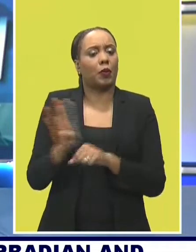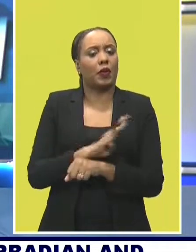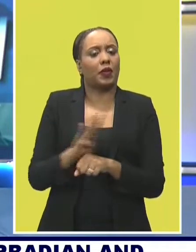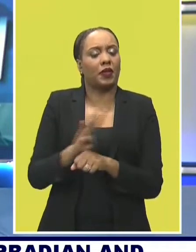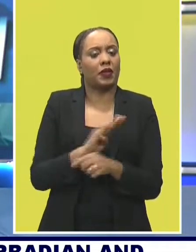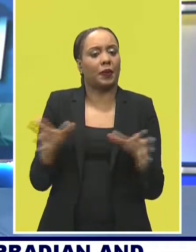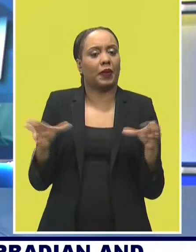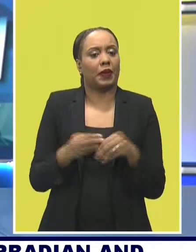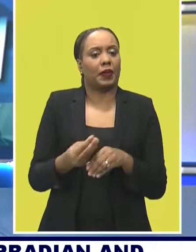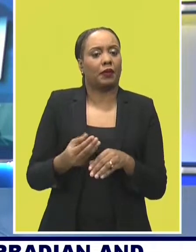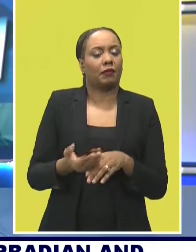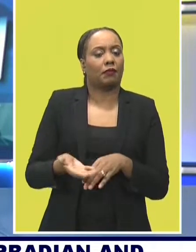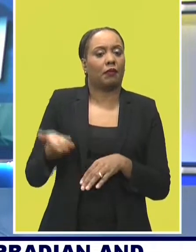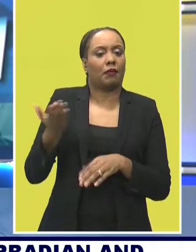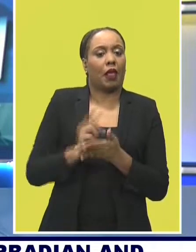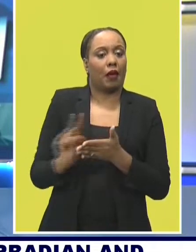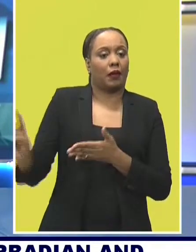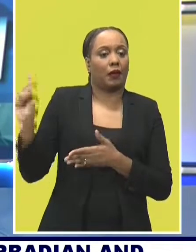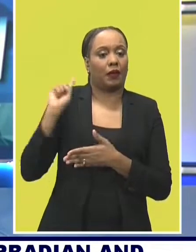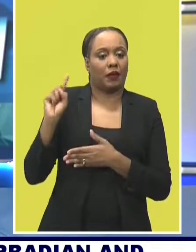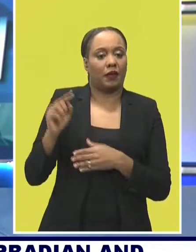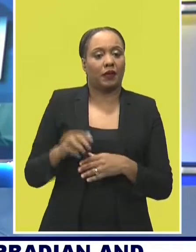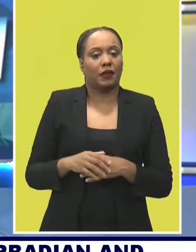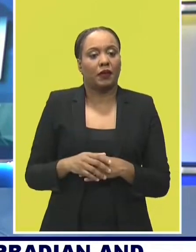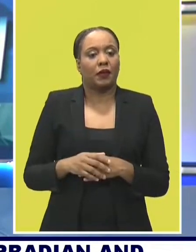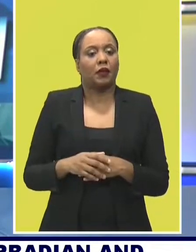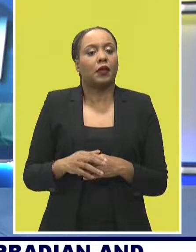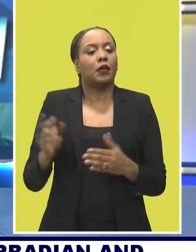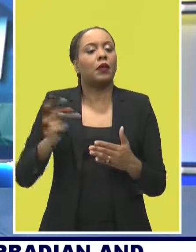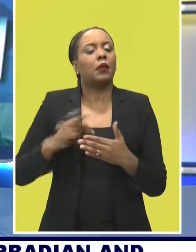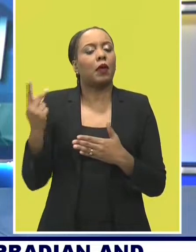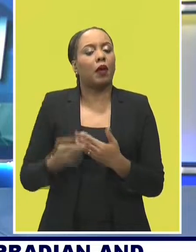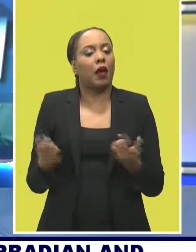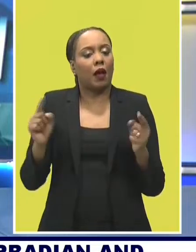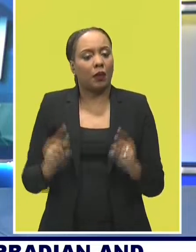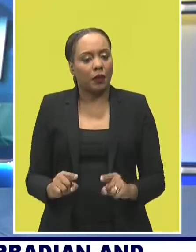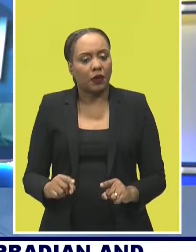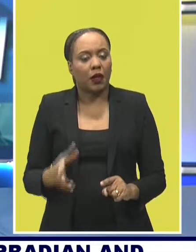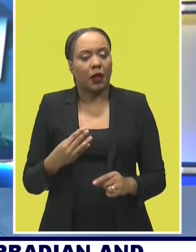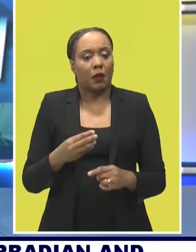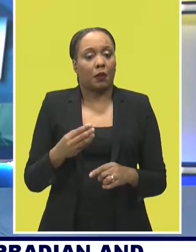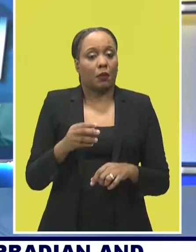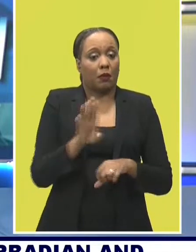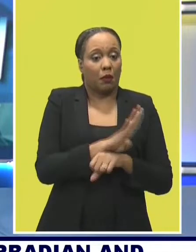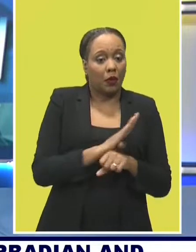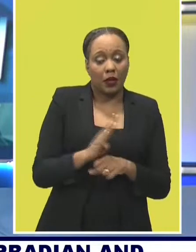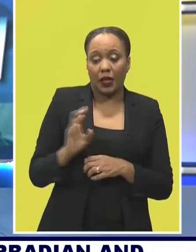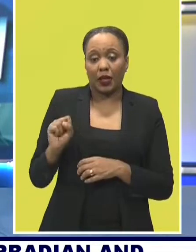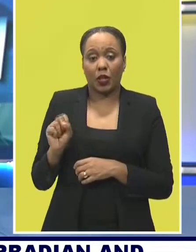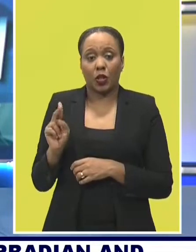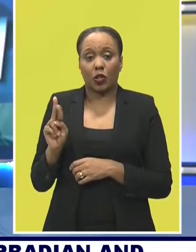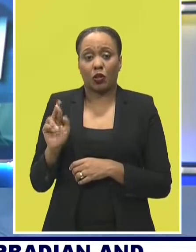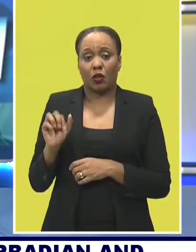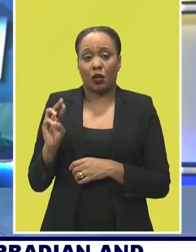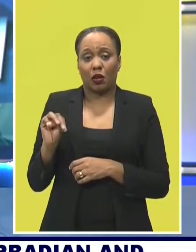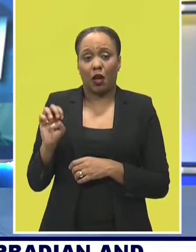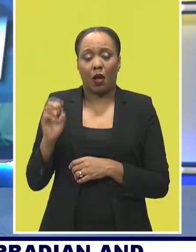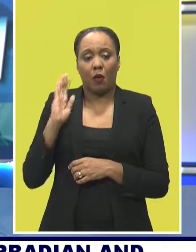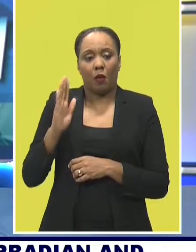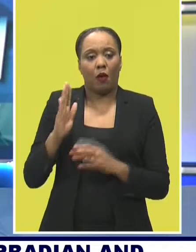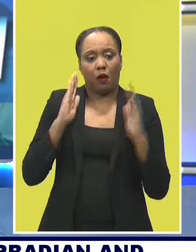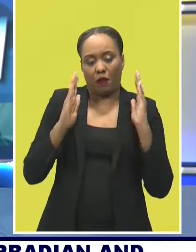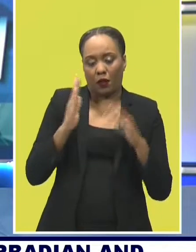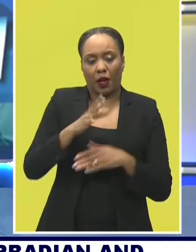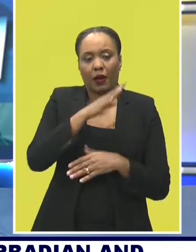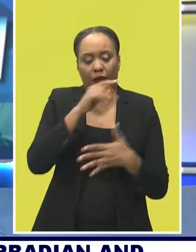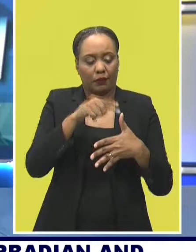the Boko Pondo Program for Cooperation, as it is known, both territories will collaborate on a variety of areas, including